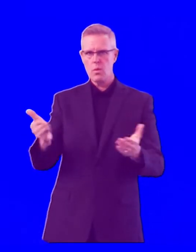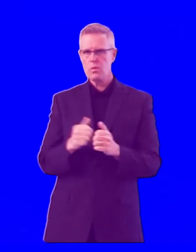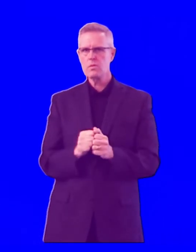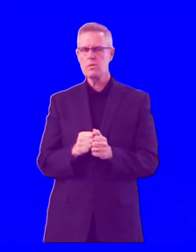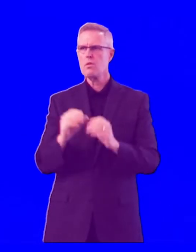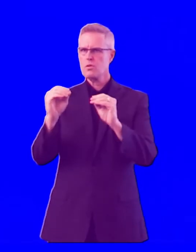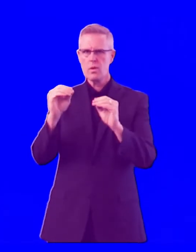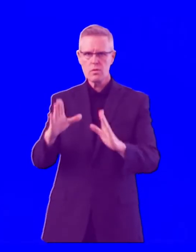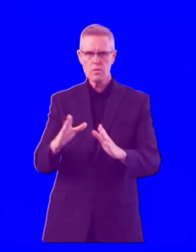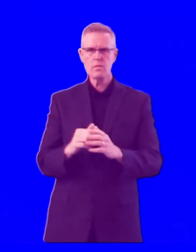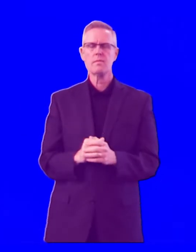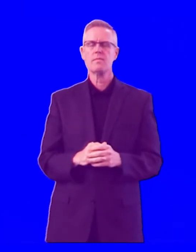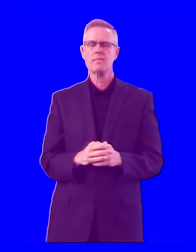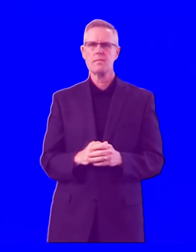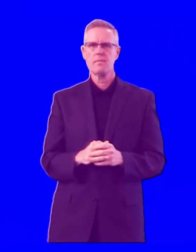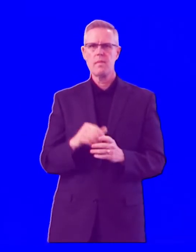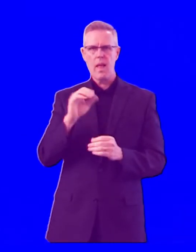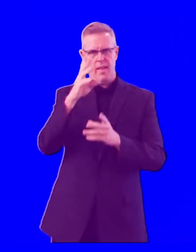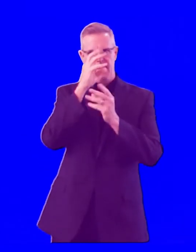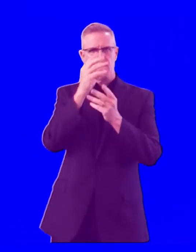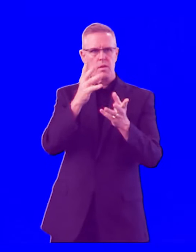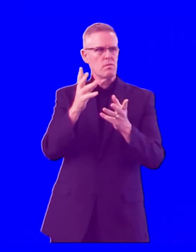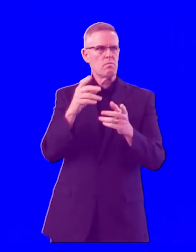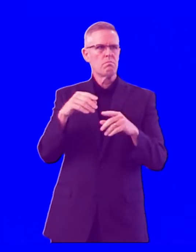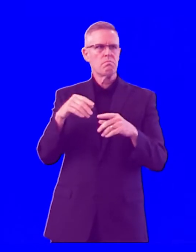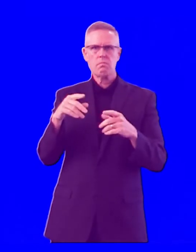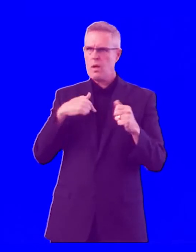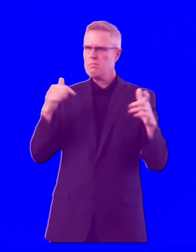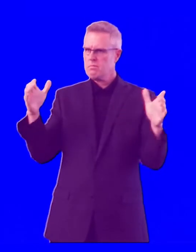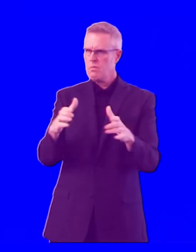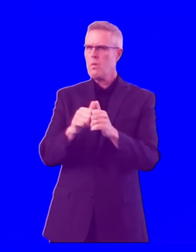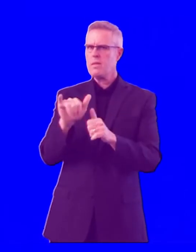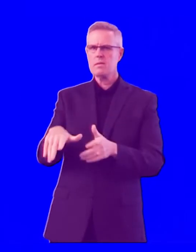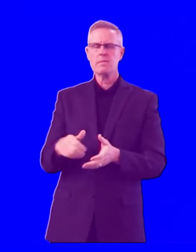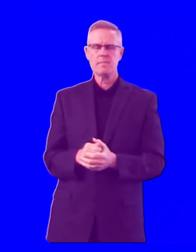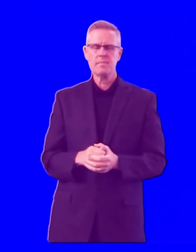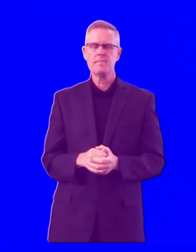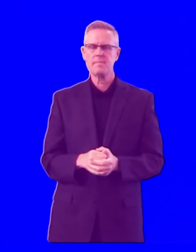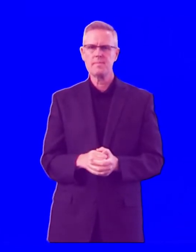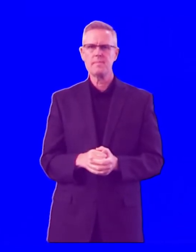resources, the instructors, and the information to get us together to come up with this.